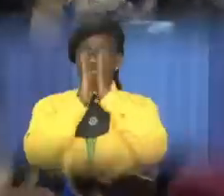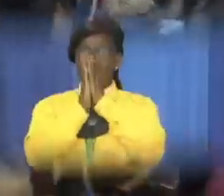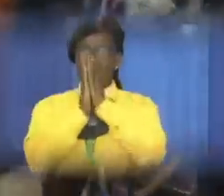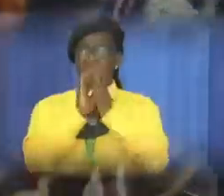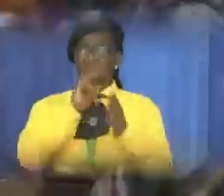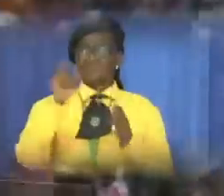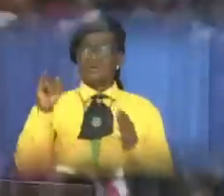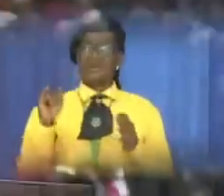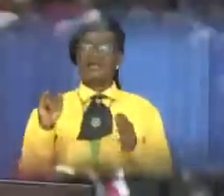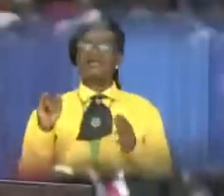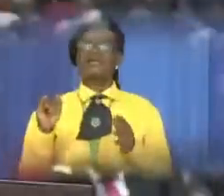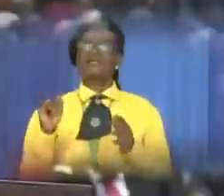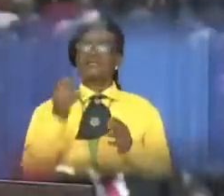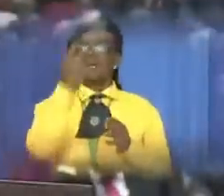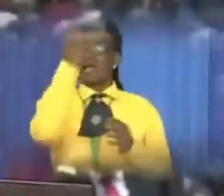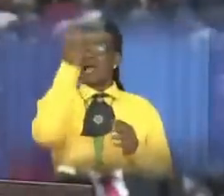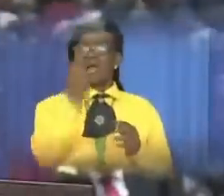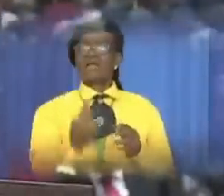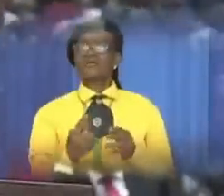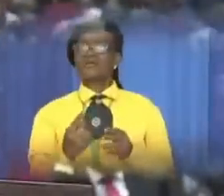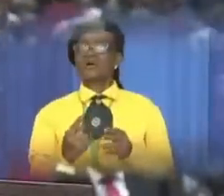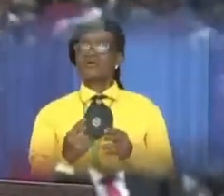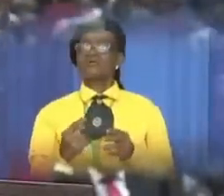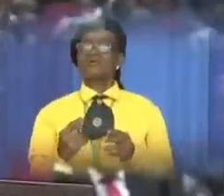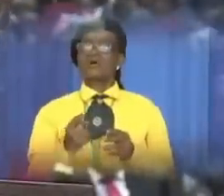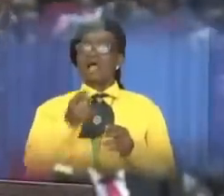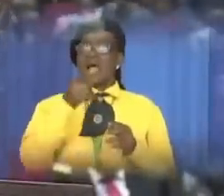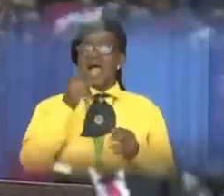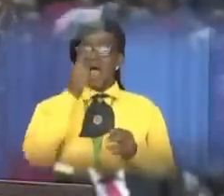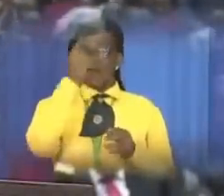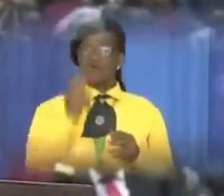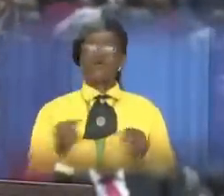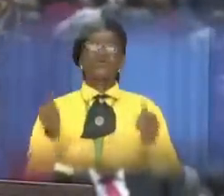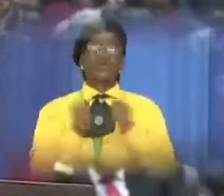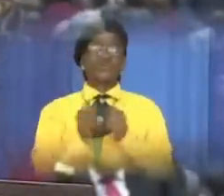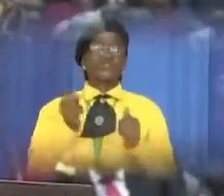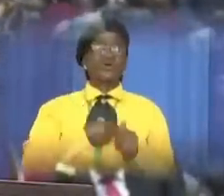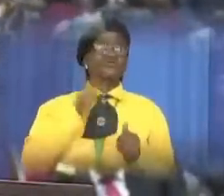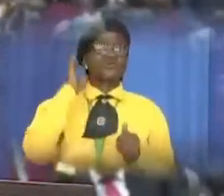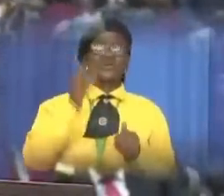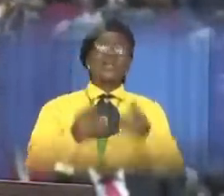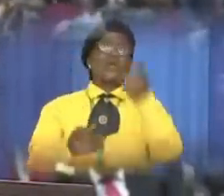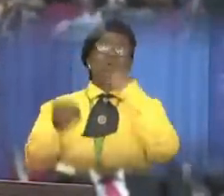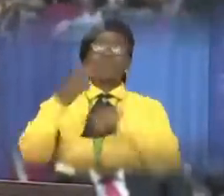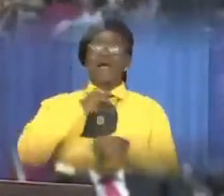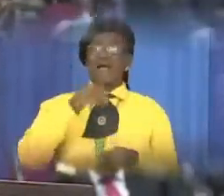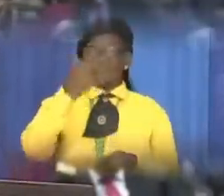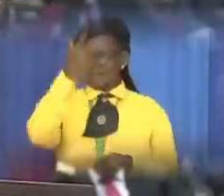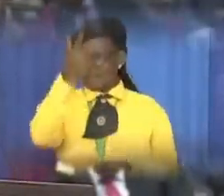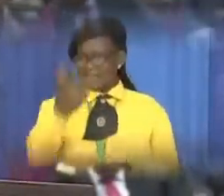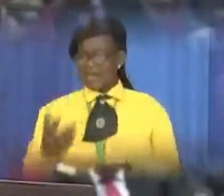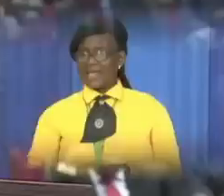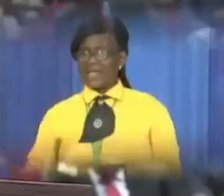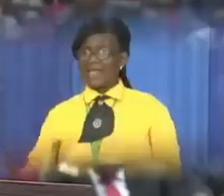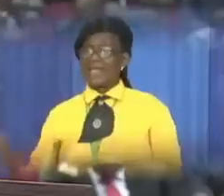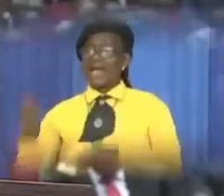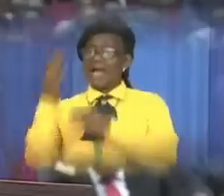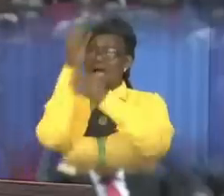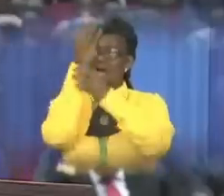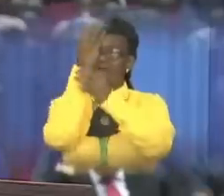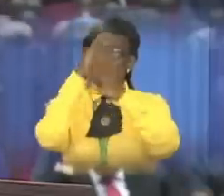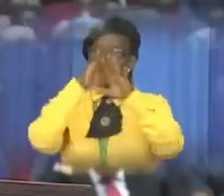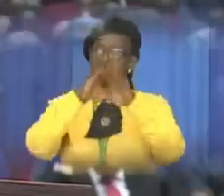will come and lay hands on you as a prayer of agreement.